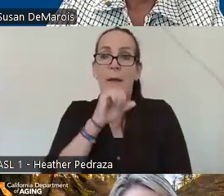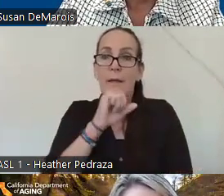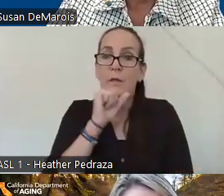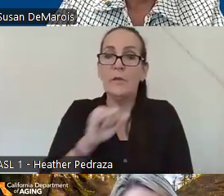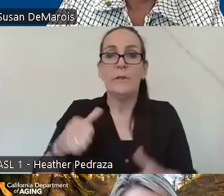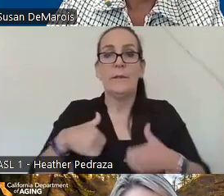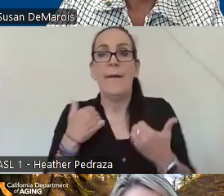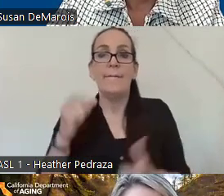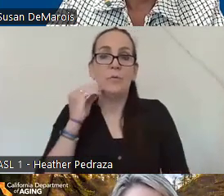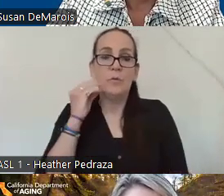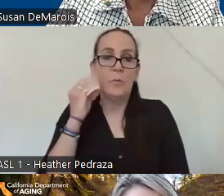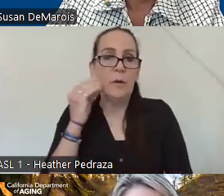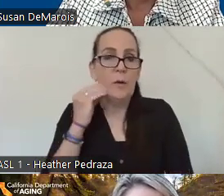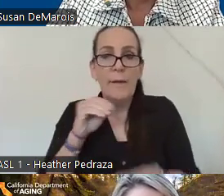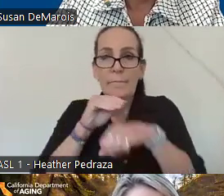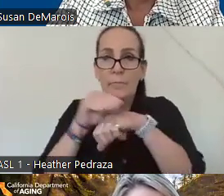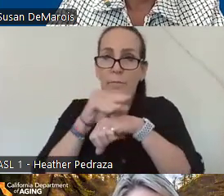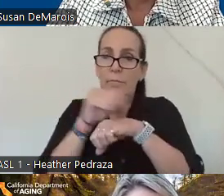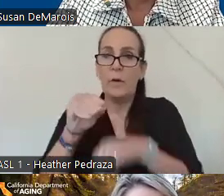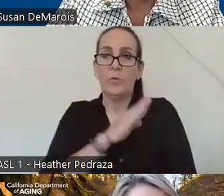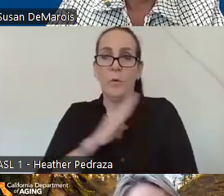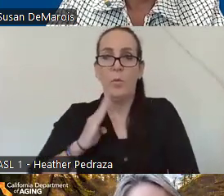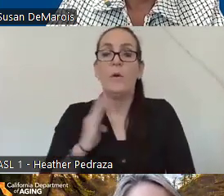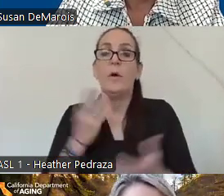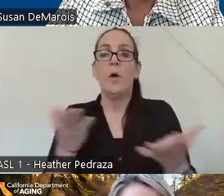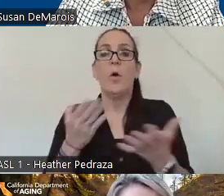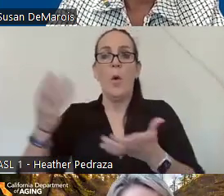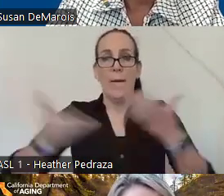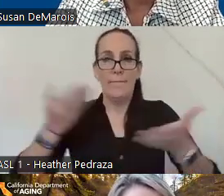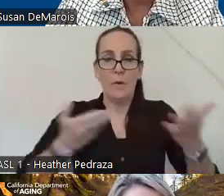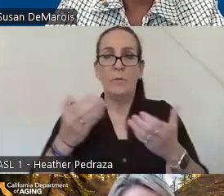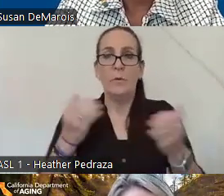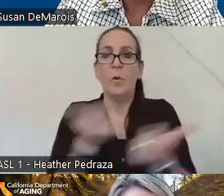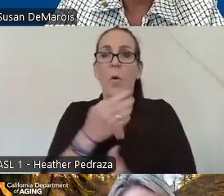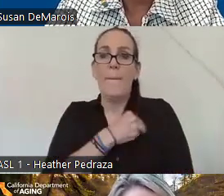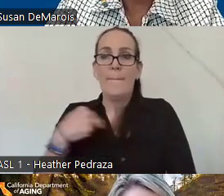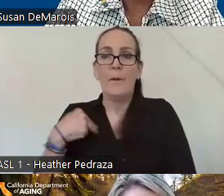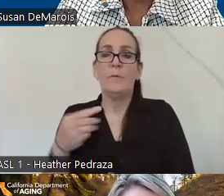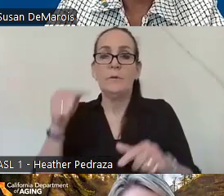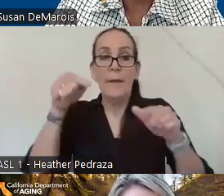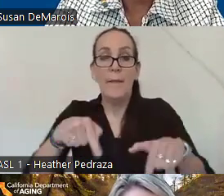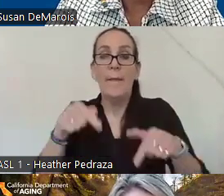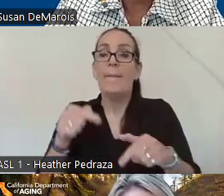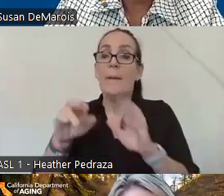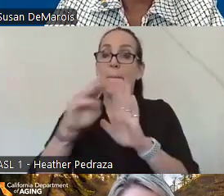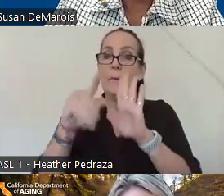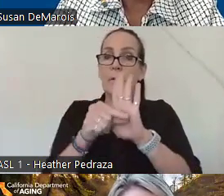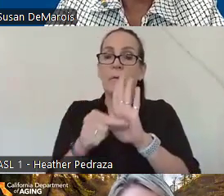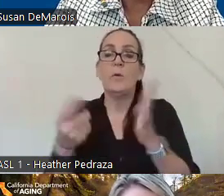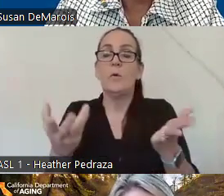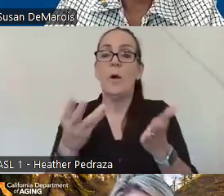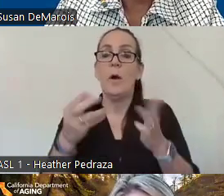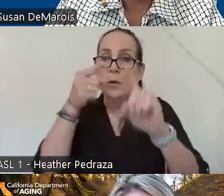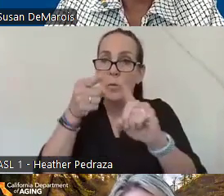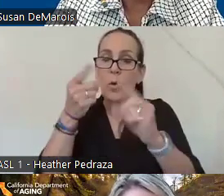to introduce you to all of the members. The background and purpose of this committee is to really engage